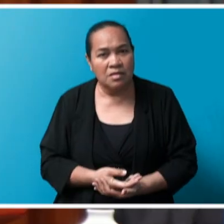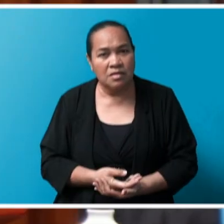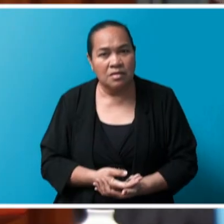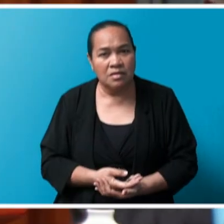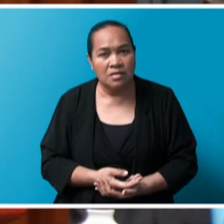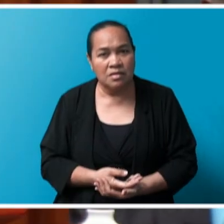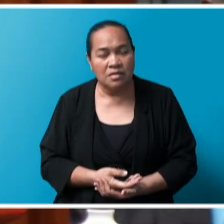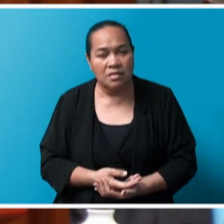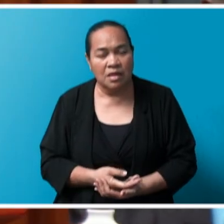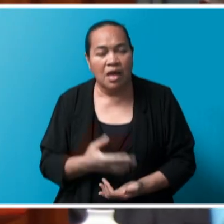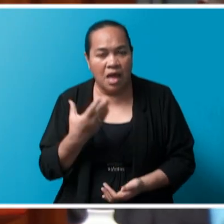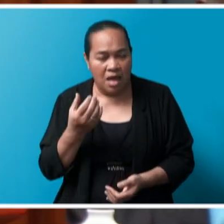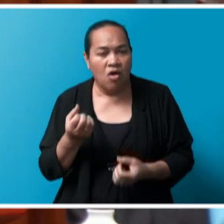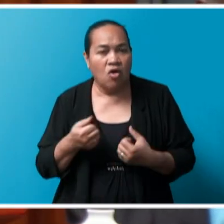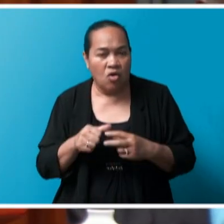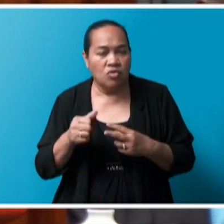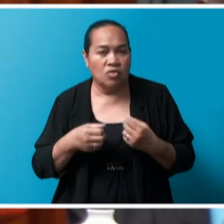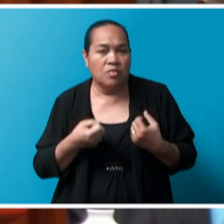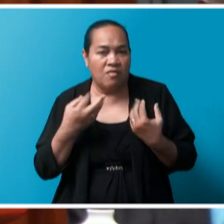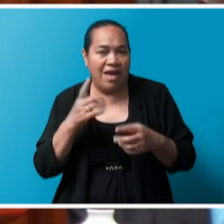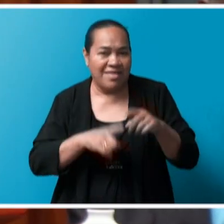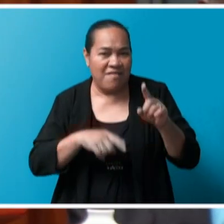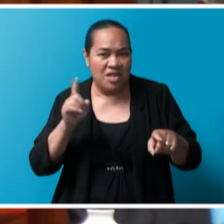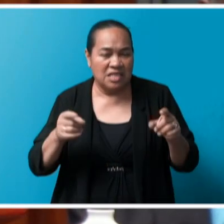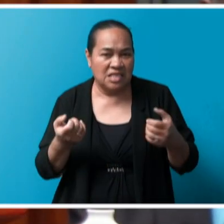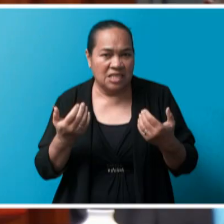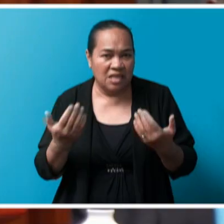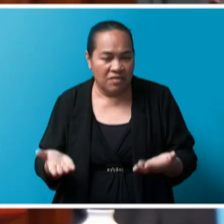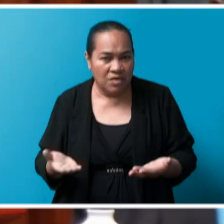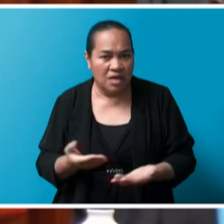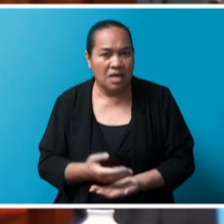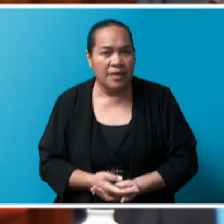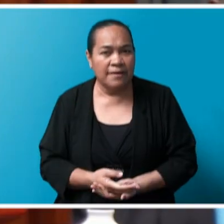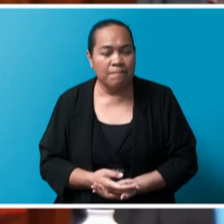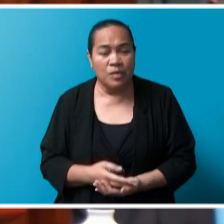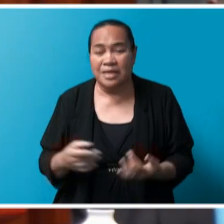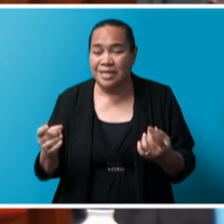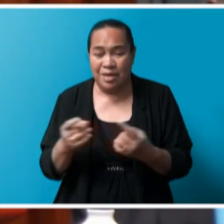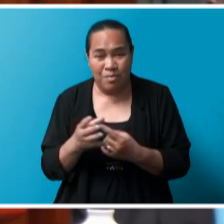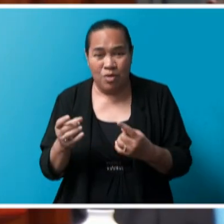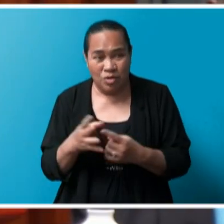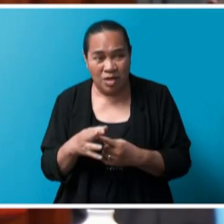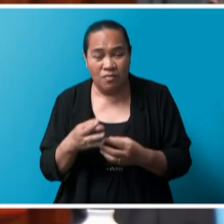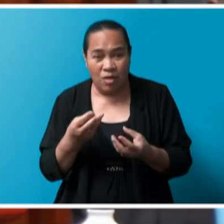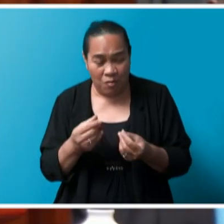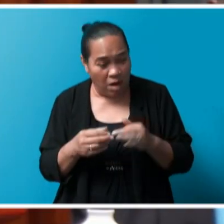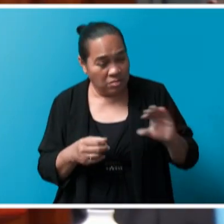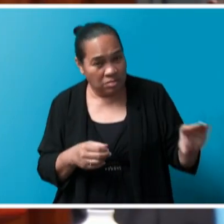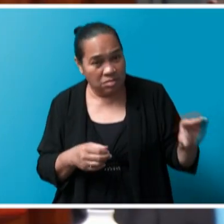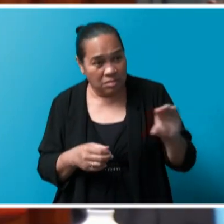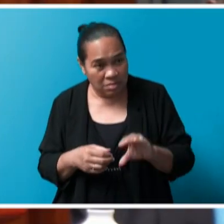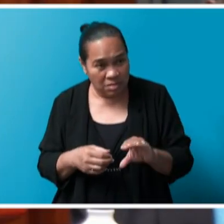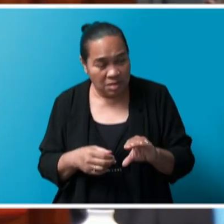delivery. And Mr. Speaker, sir, equally important, capital grants and transfers have increased to $7.7